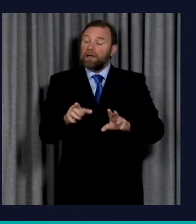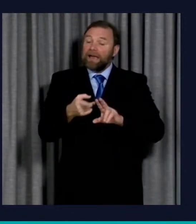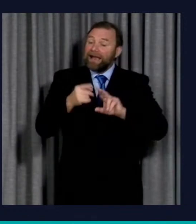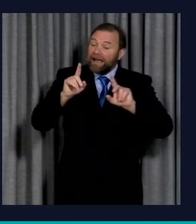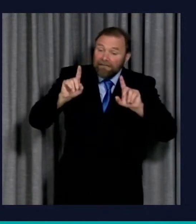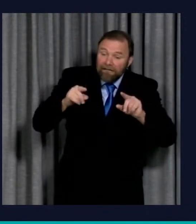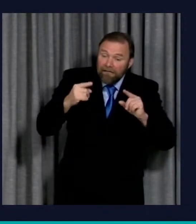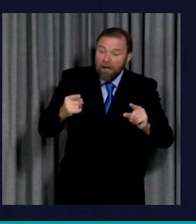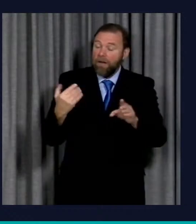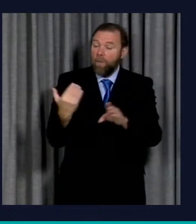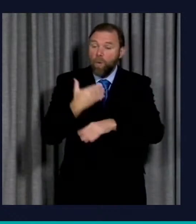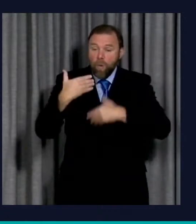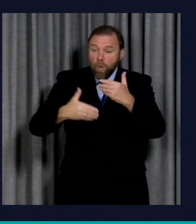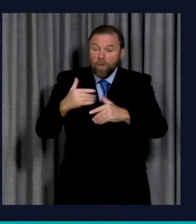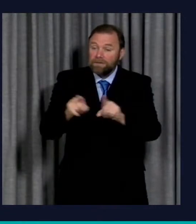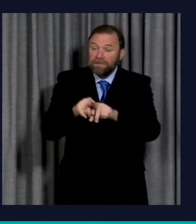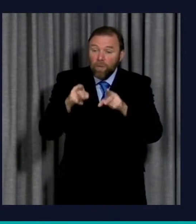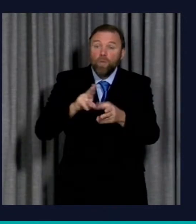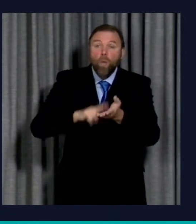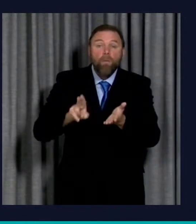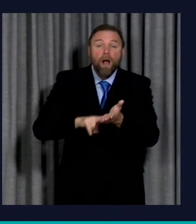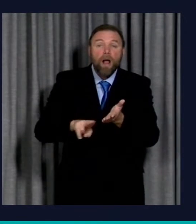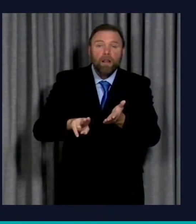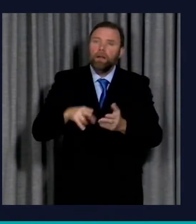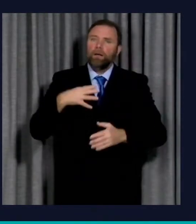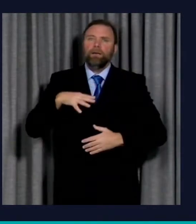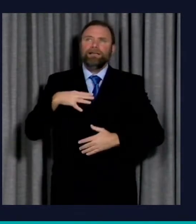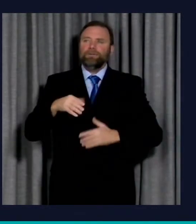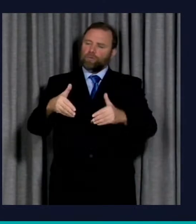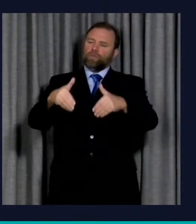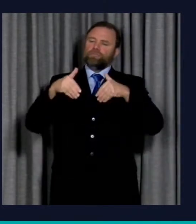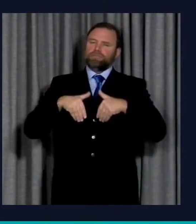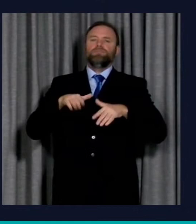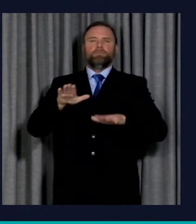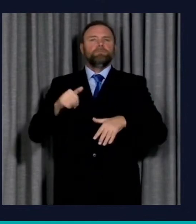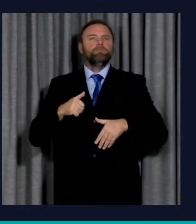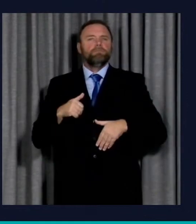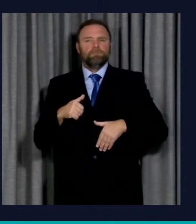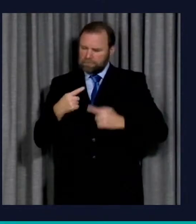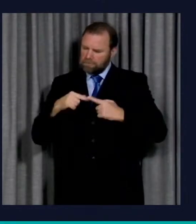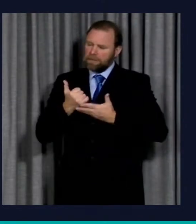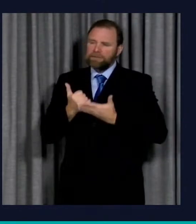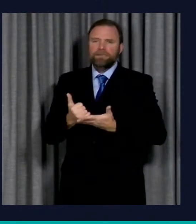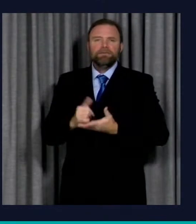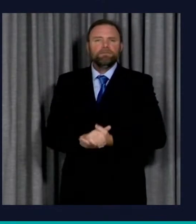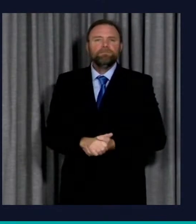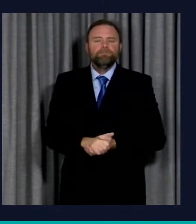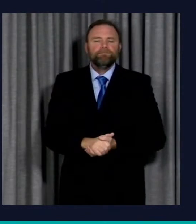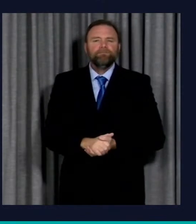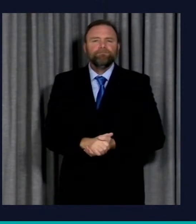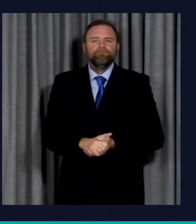would normally, and that has an impact on their income, the Welsh Government will step in to assist.